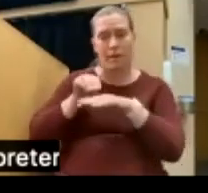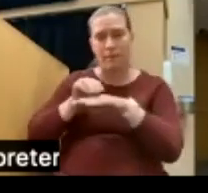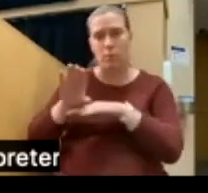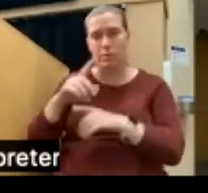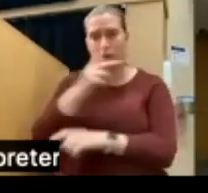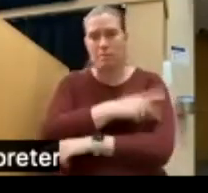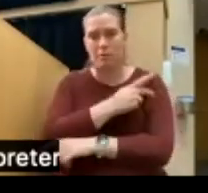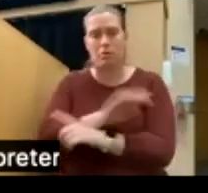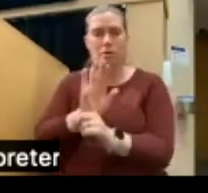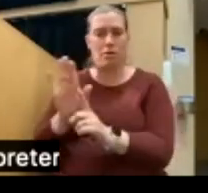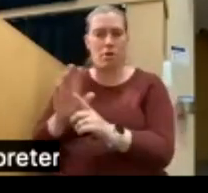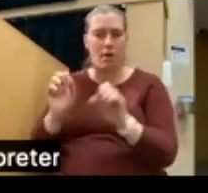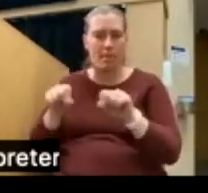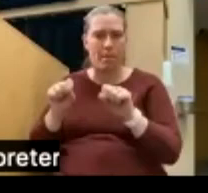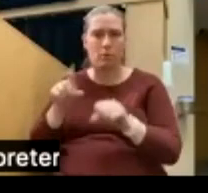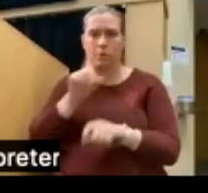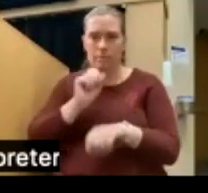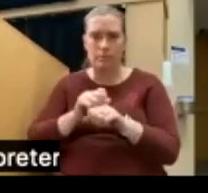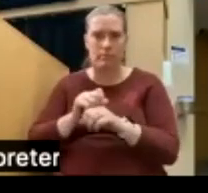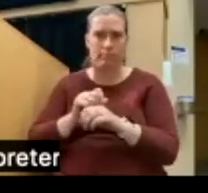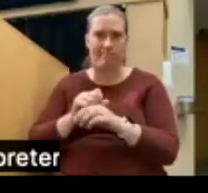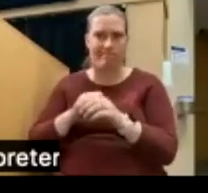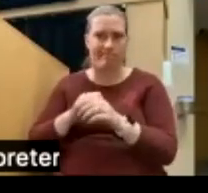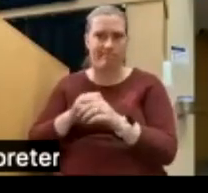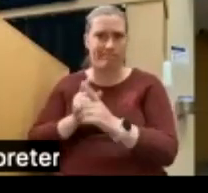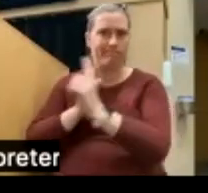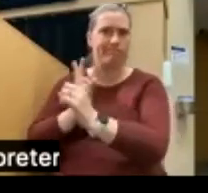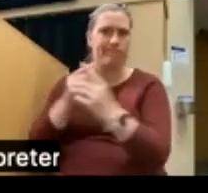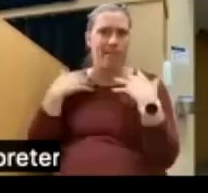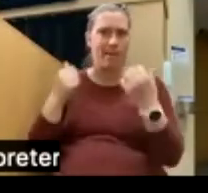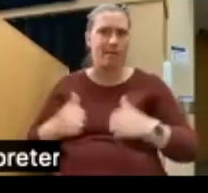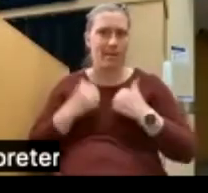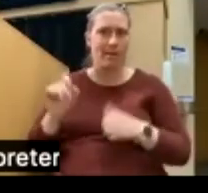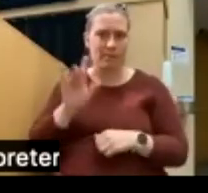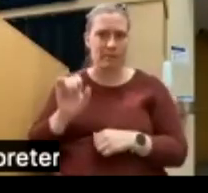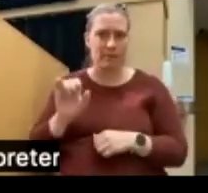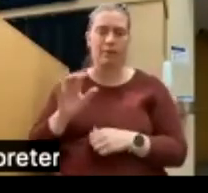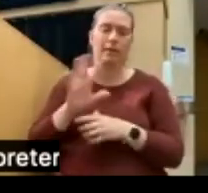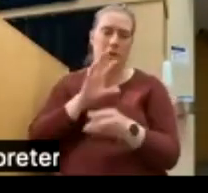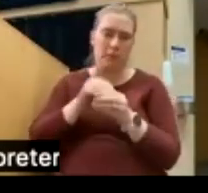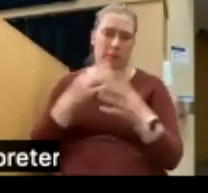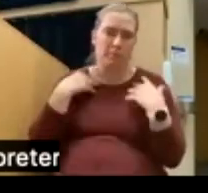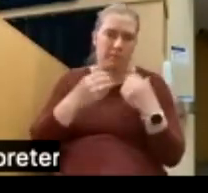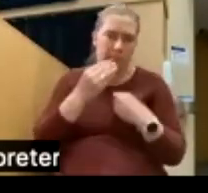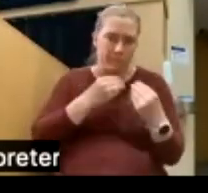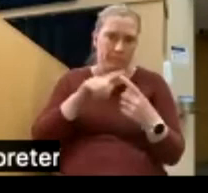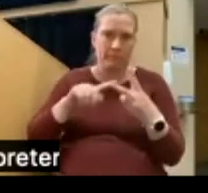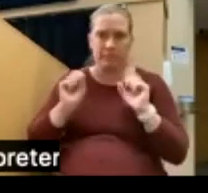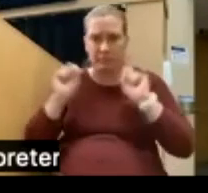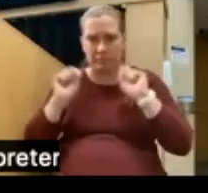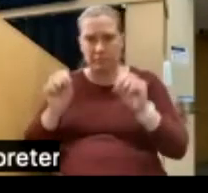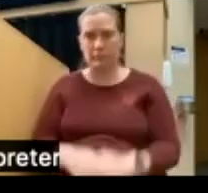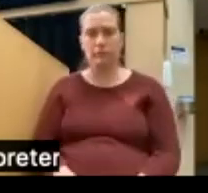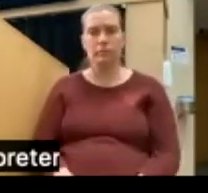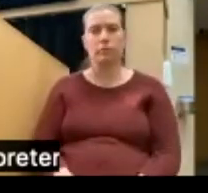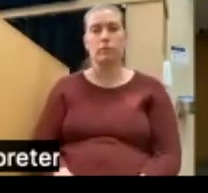to actually pursue a healthy lifestyle, diet, physical activity. And one of the prescriptions